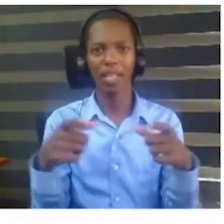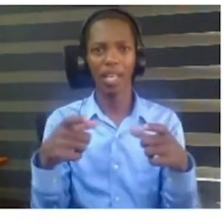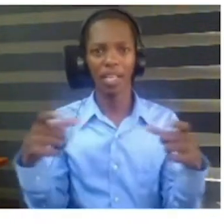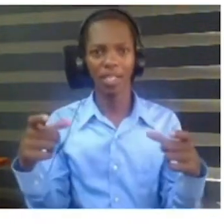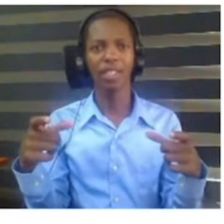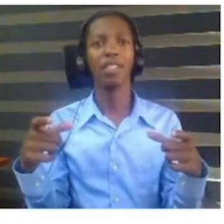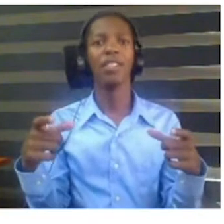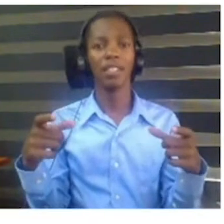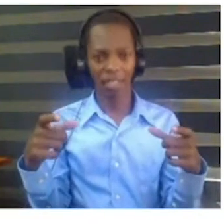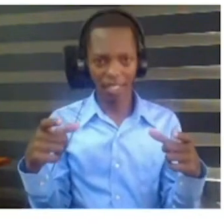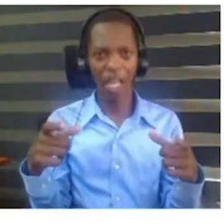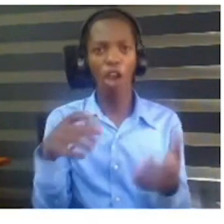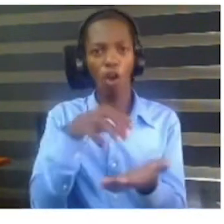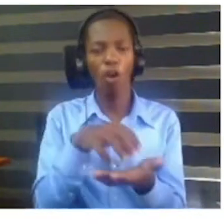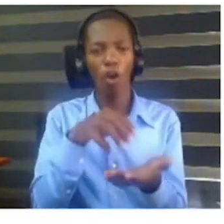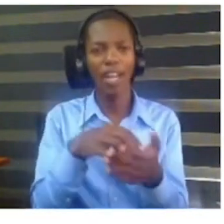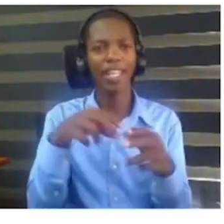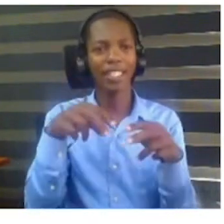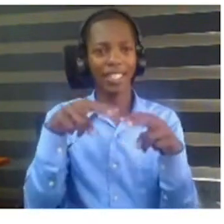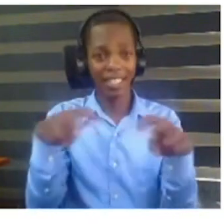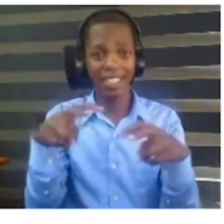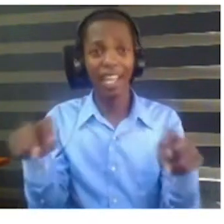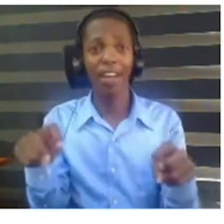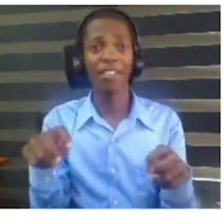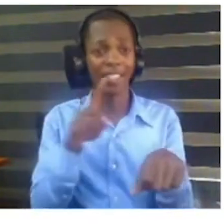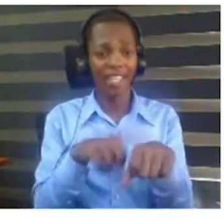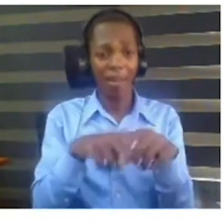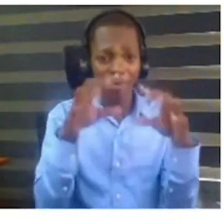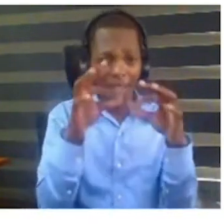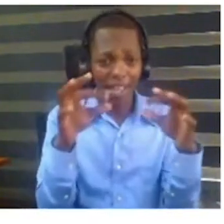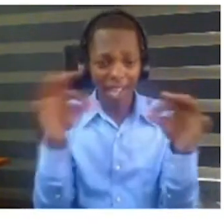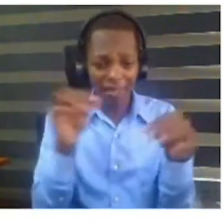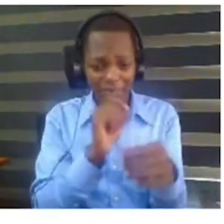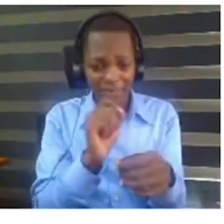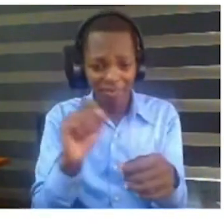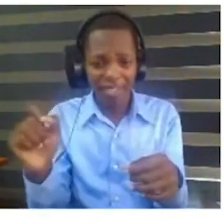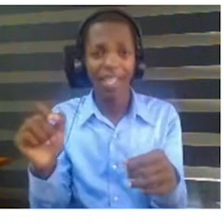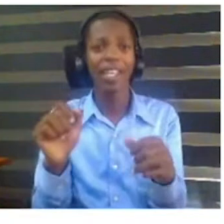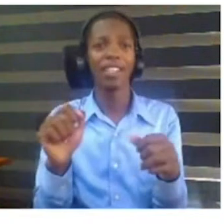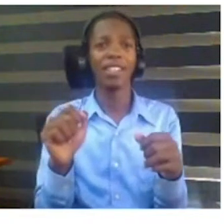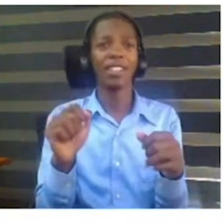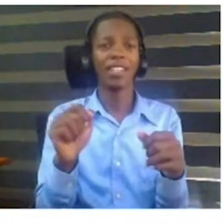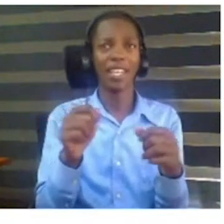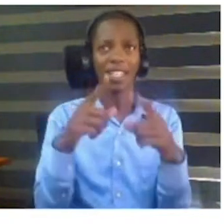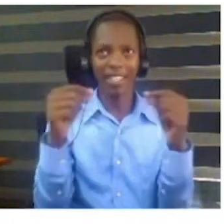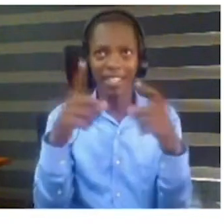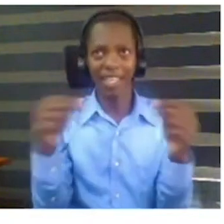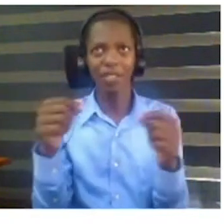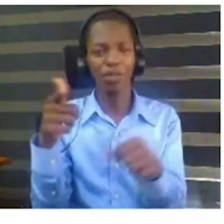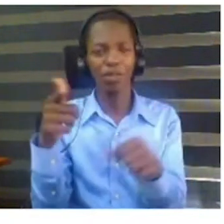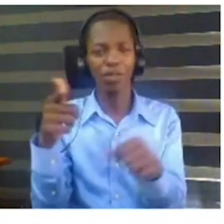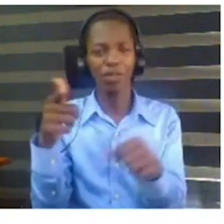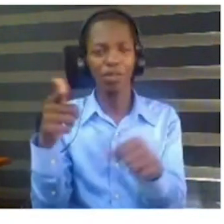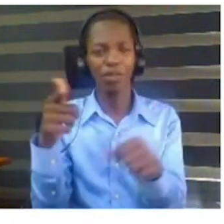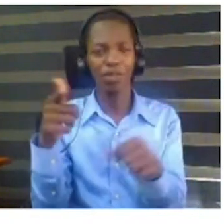and transcripts to videos, if you add image descriptions to photos, more text is associated